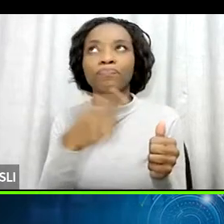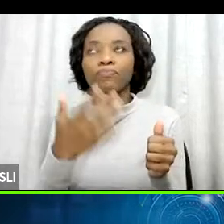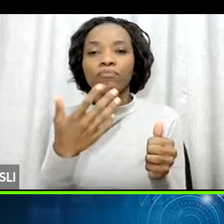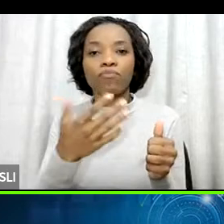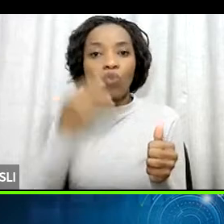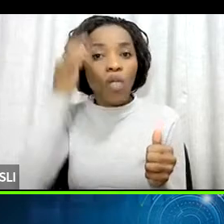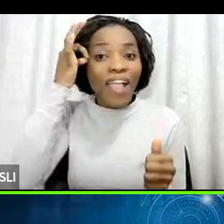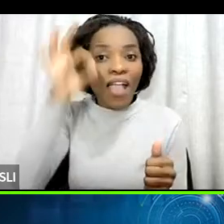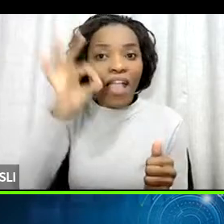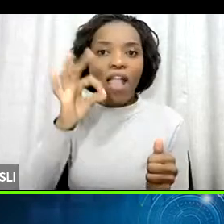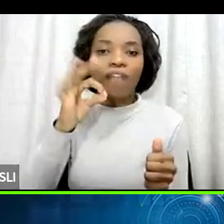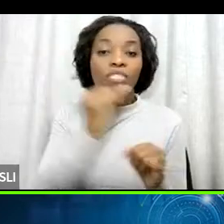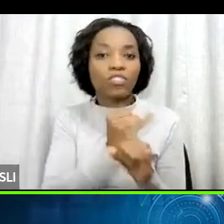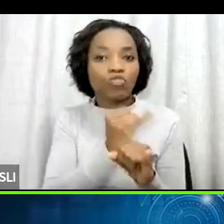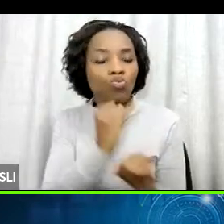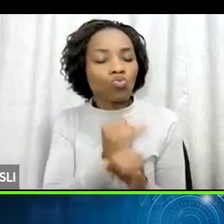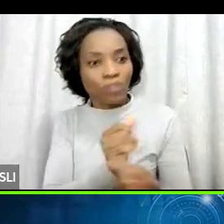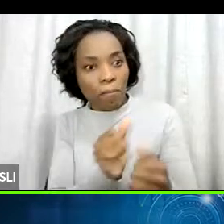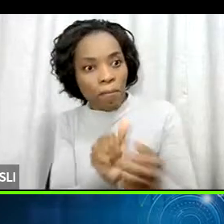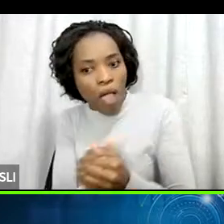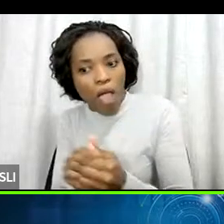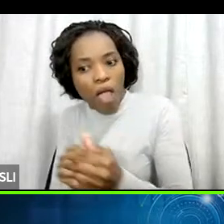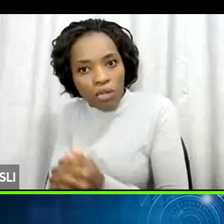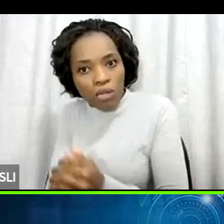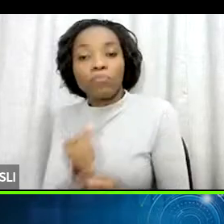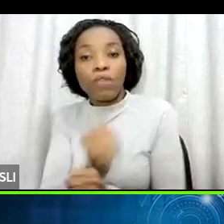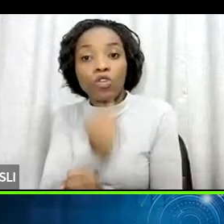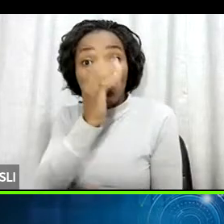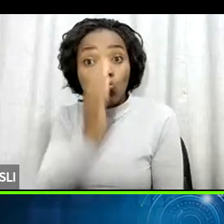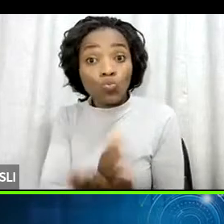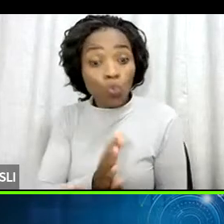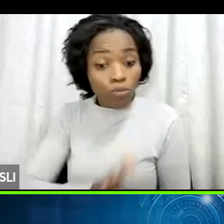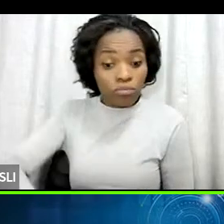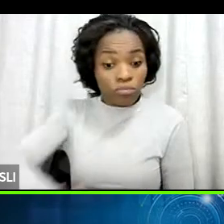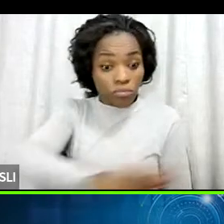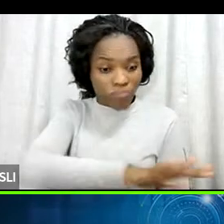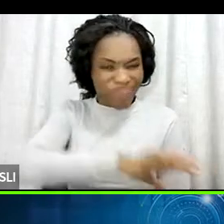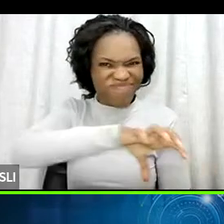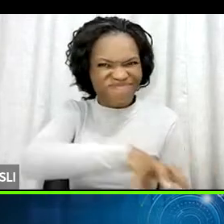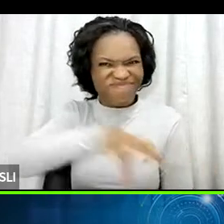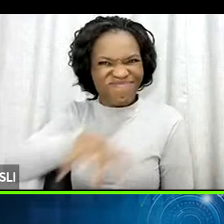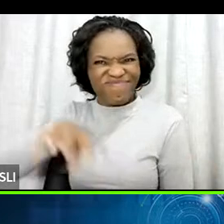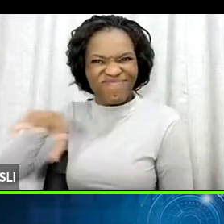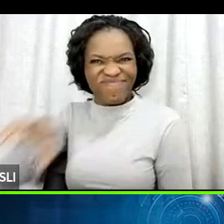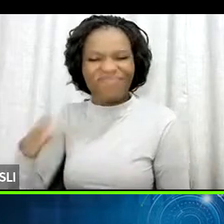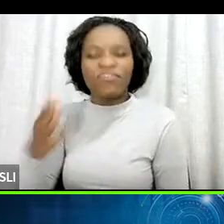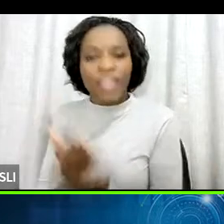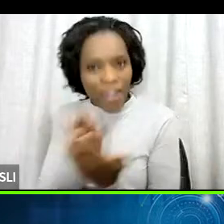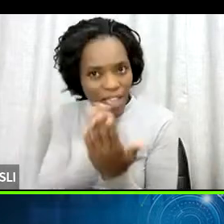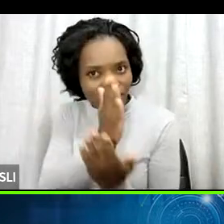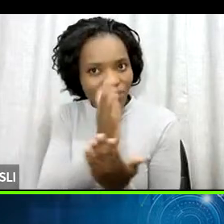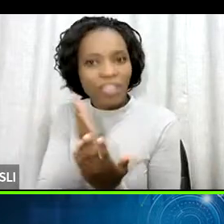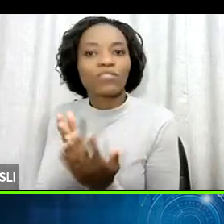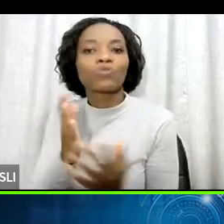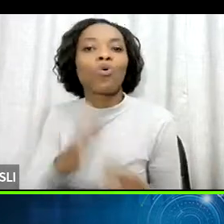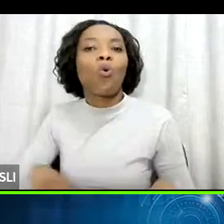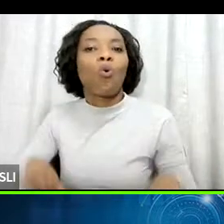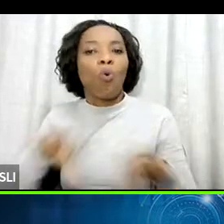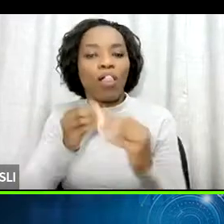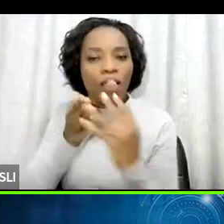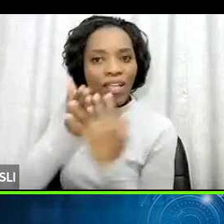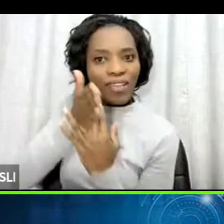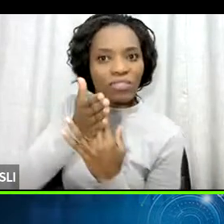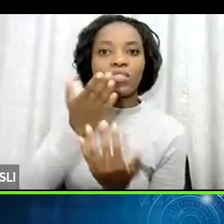government institutions to ensure that our premises are also accessible to everyone. Again, to